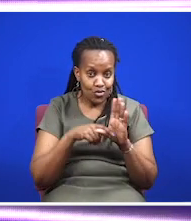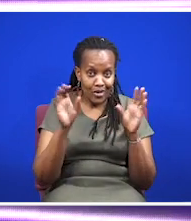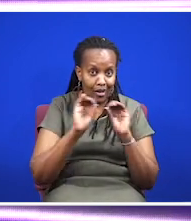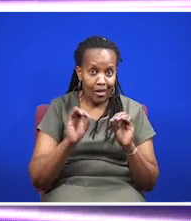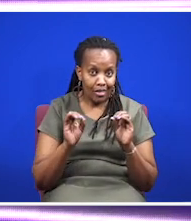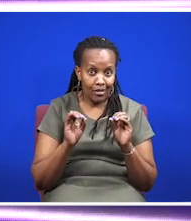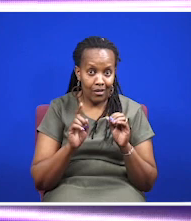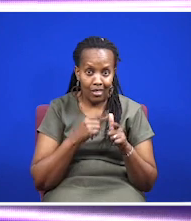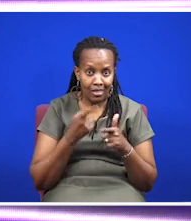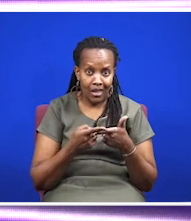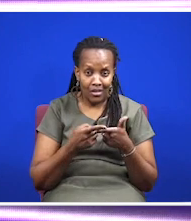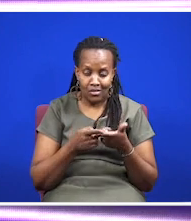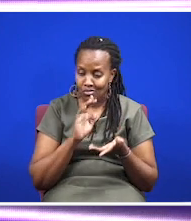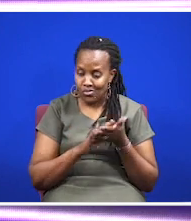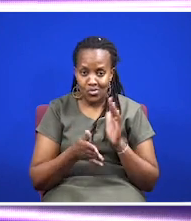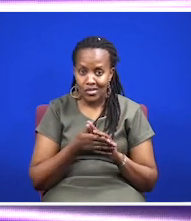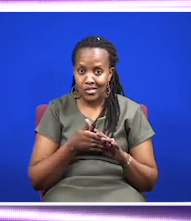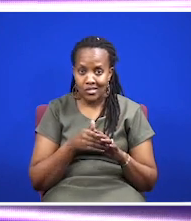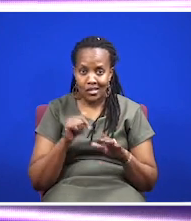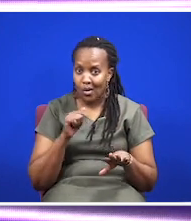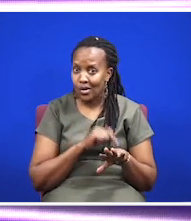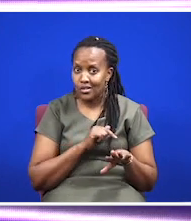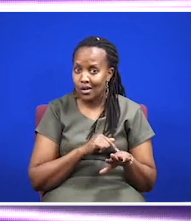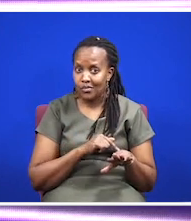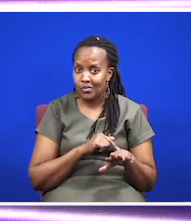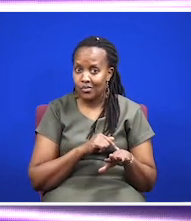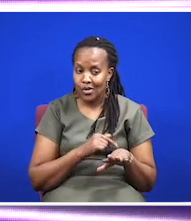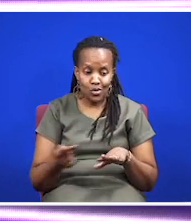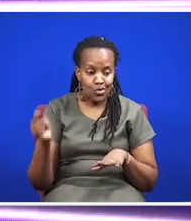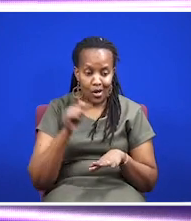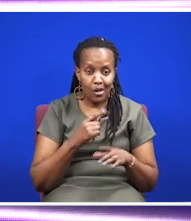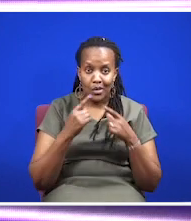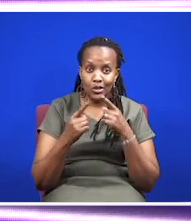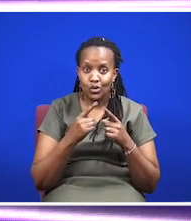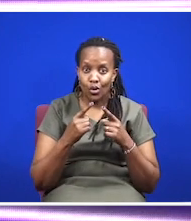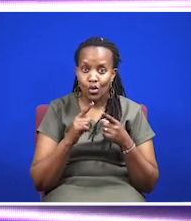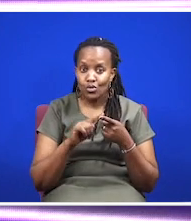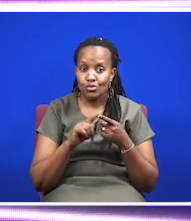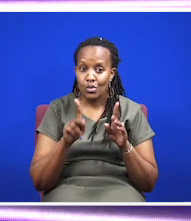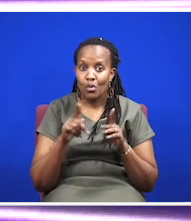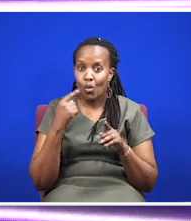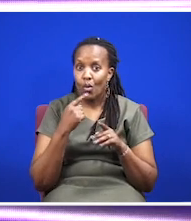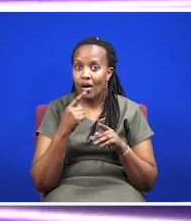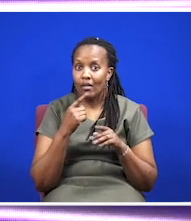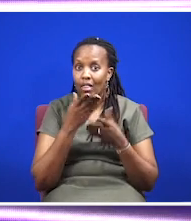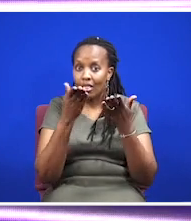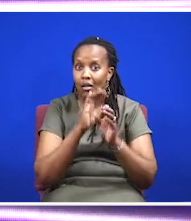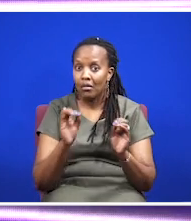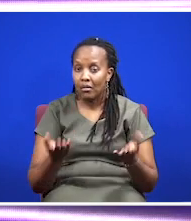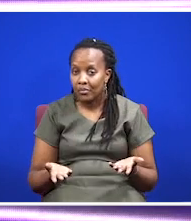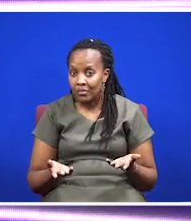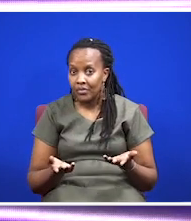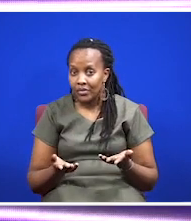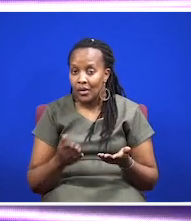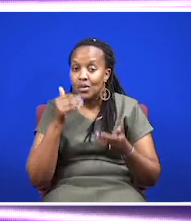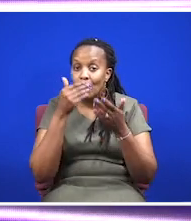it would be wasted effort. It would be futile for us to come here and keep on talking. So I thank you on behalf of CITAM